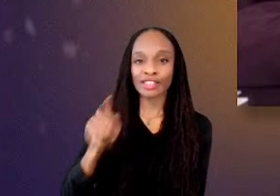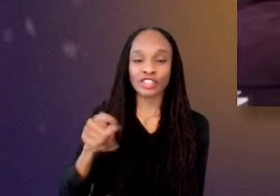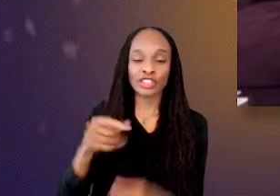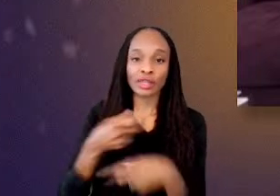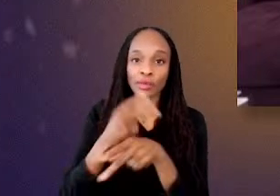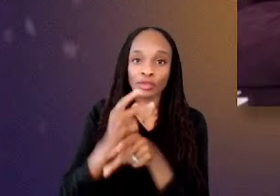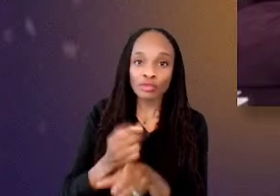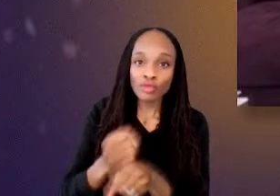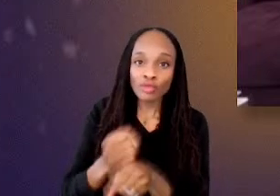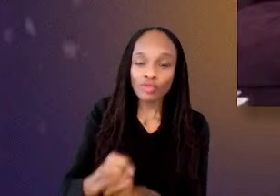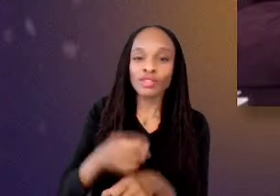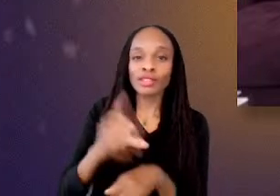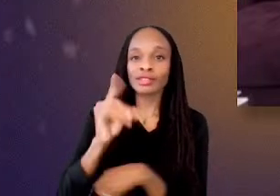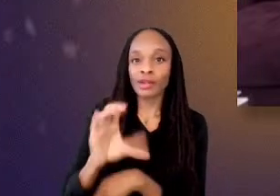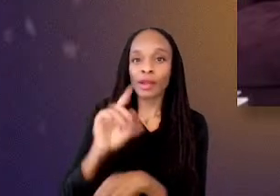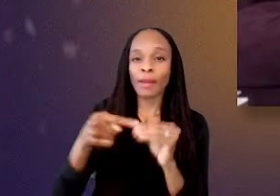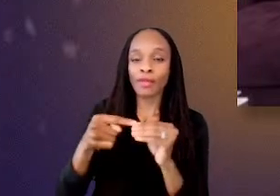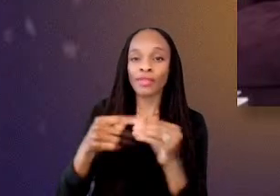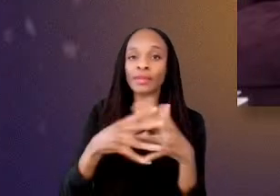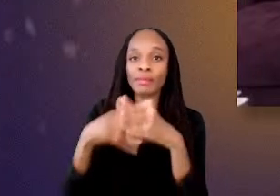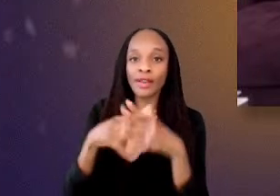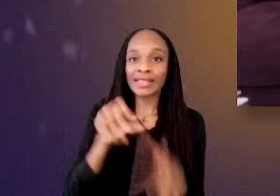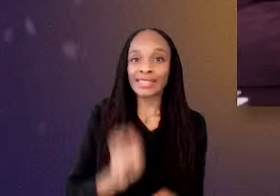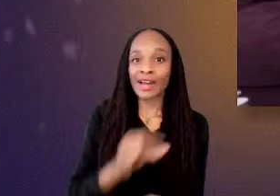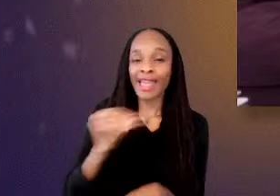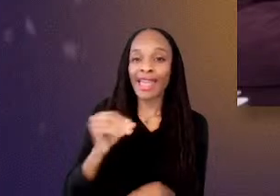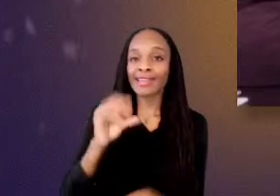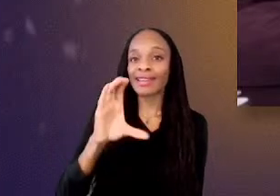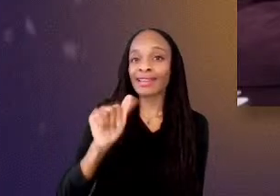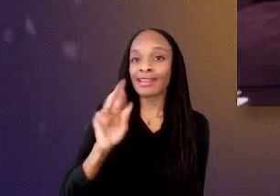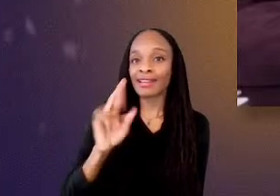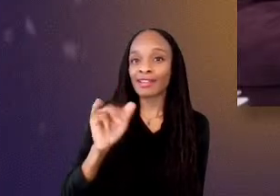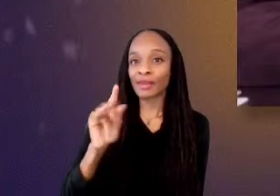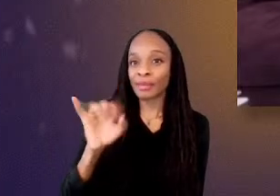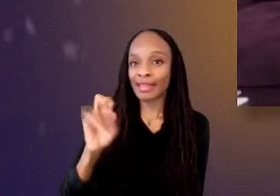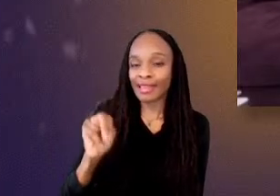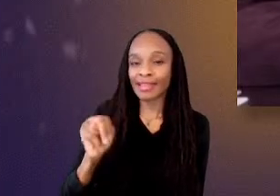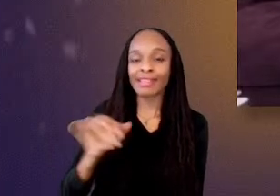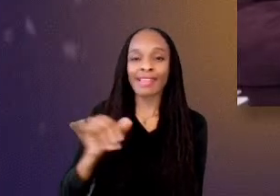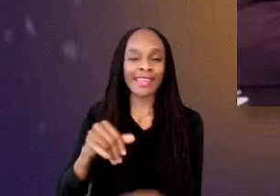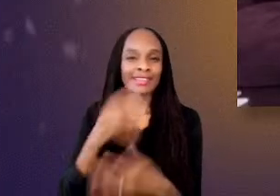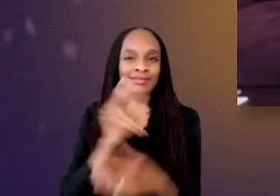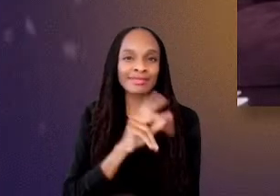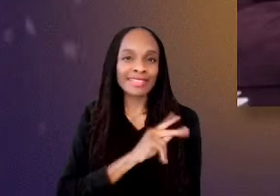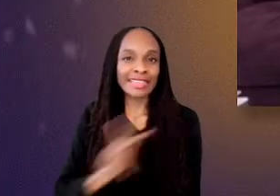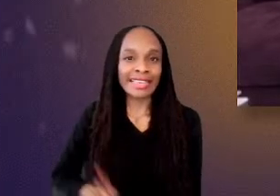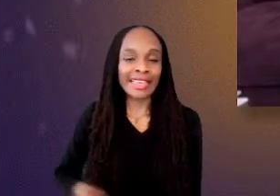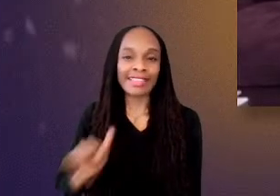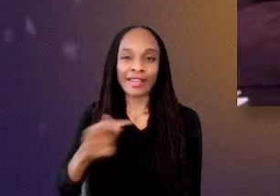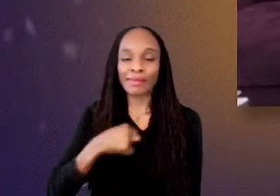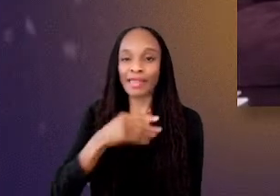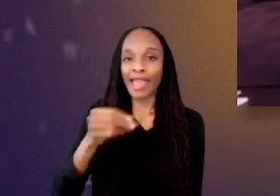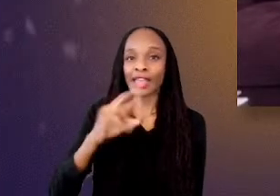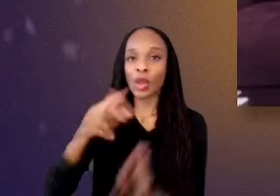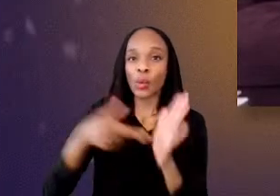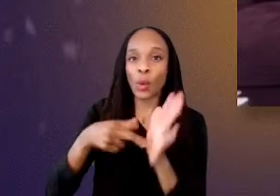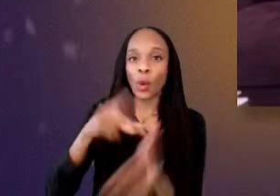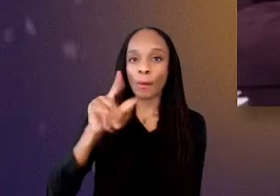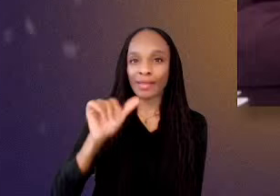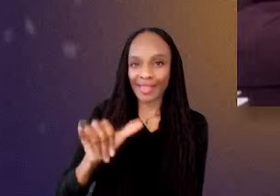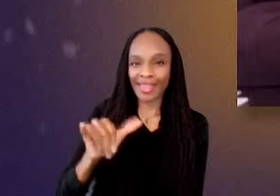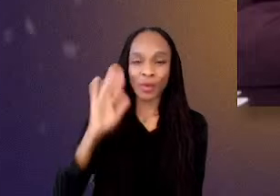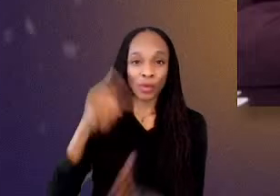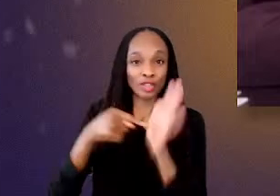and Caribbean, including A King Like Me and Role Play, which both are premiering at South by Southwest this coming